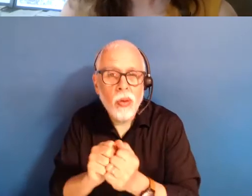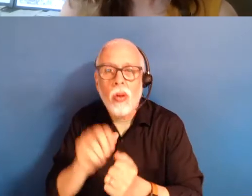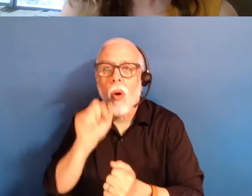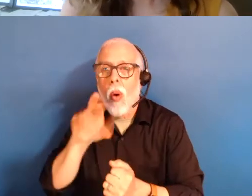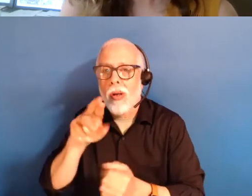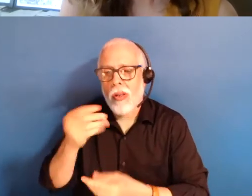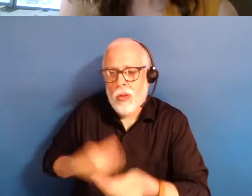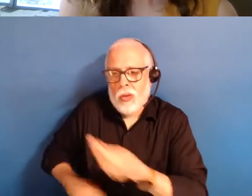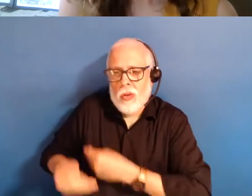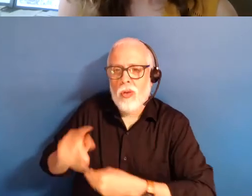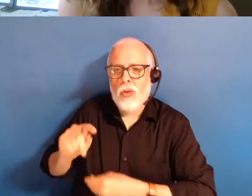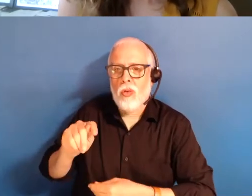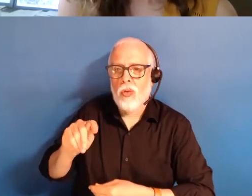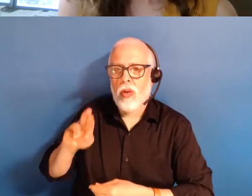transplants.